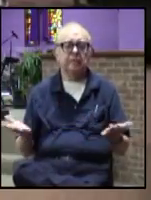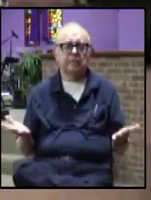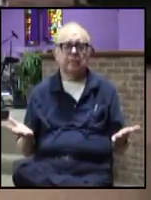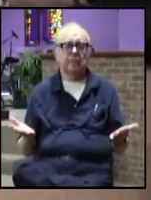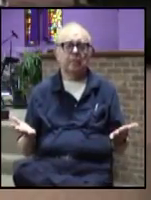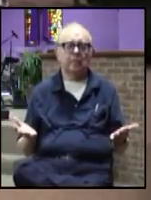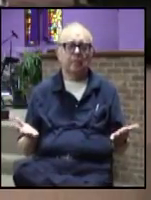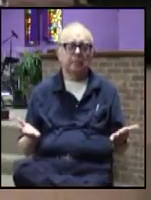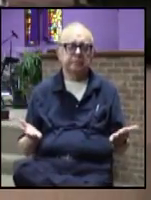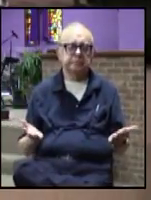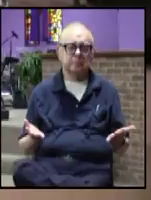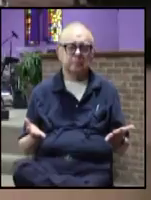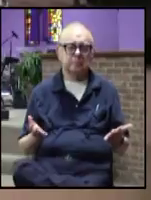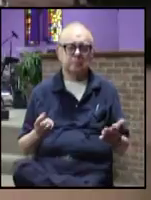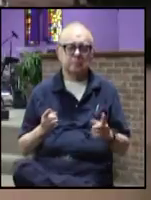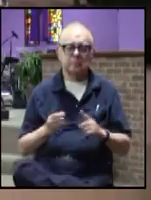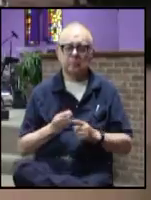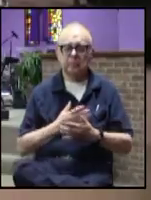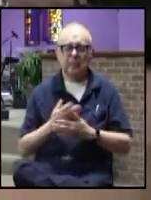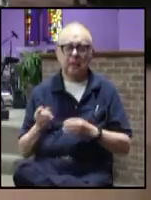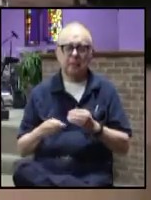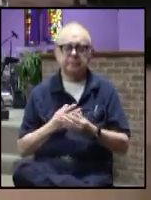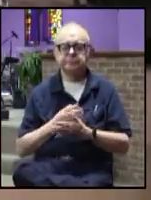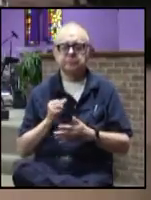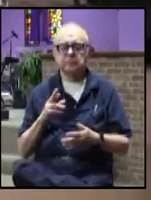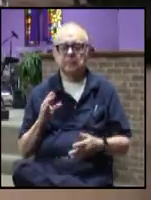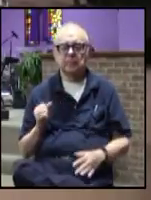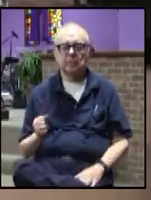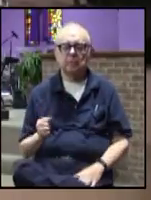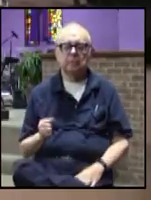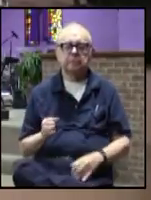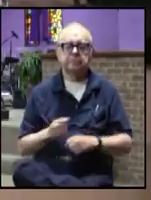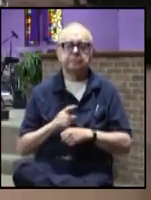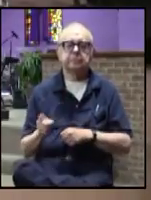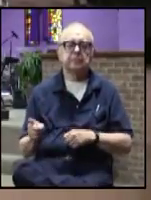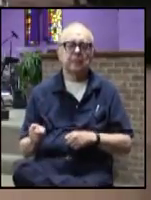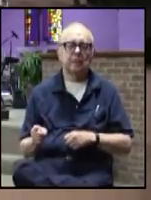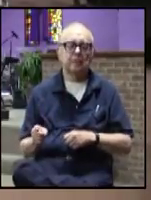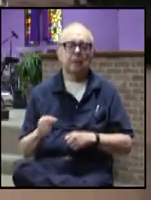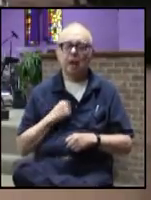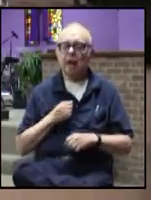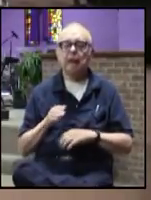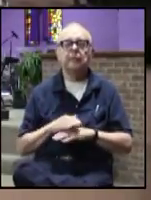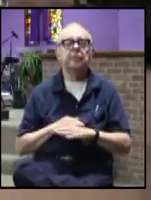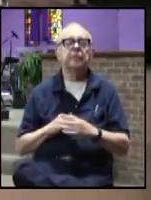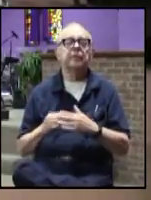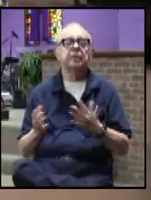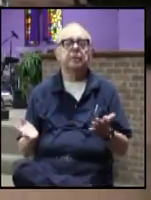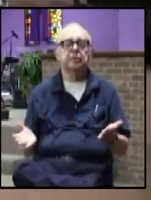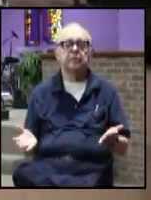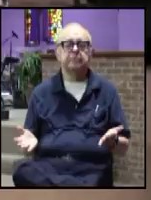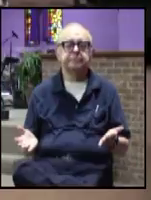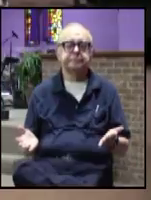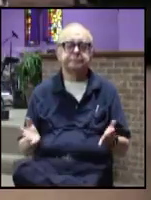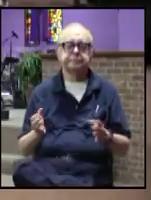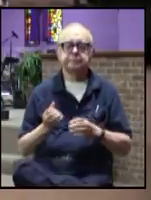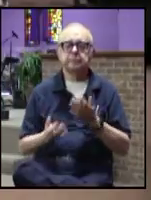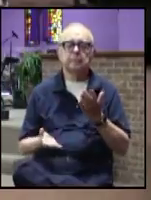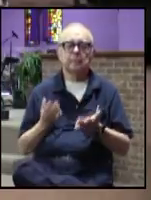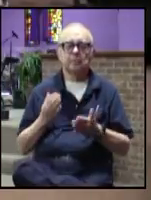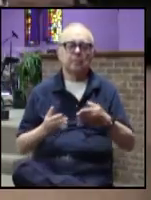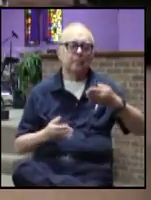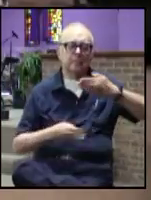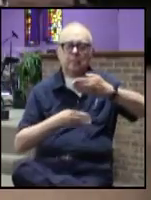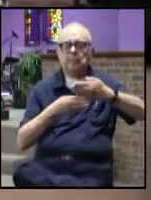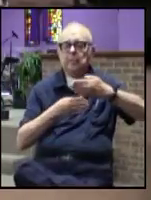anything else. It was certain things about their cars that would cause them inconvenience. It may